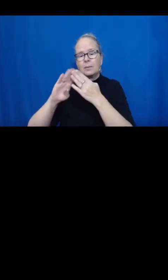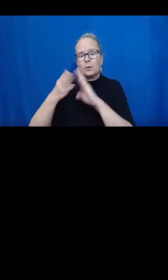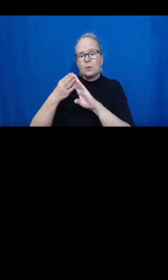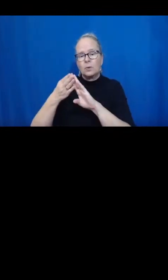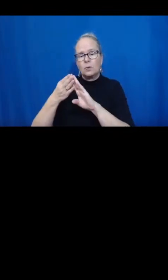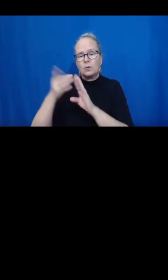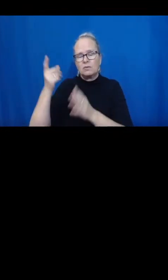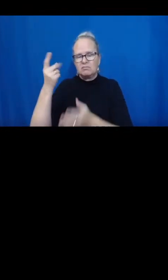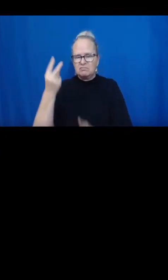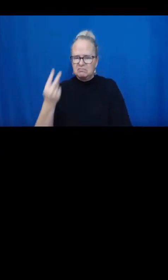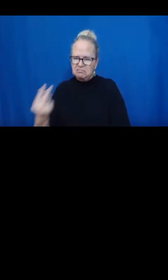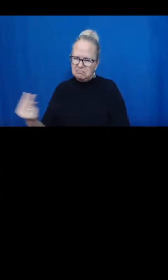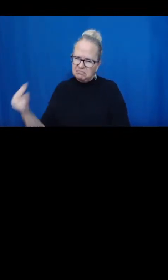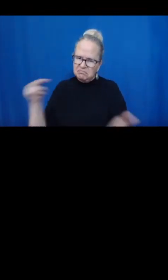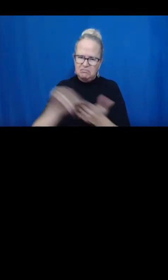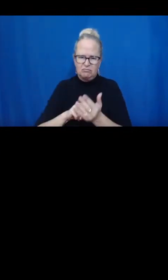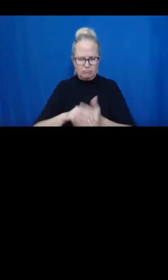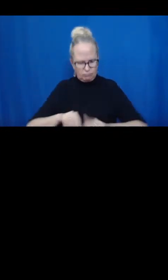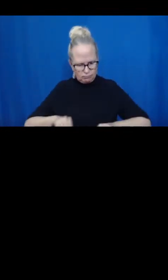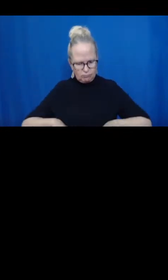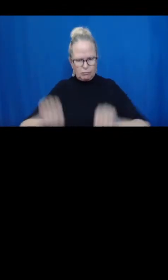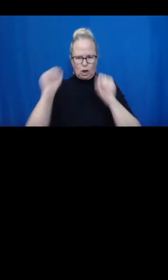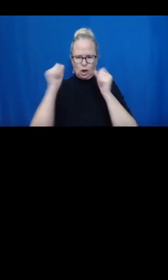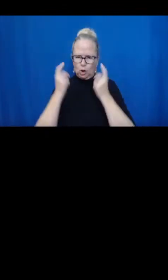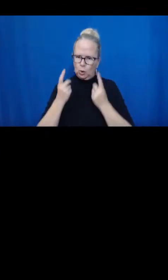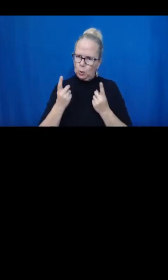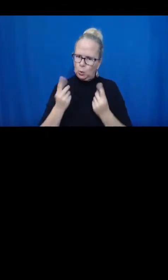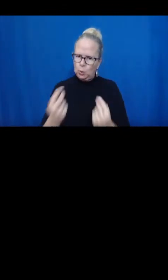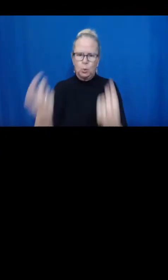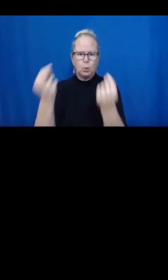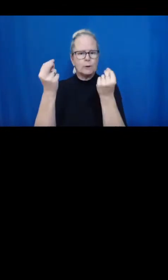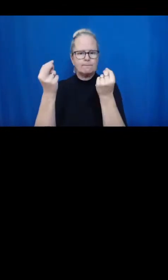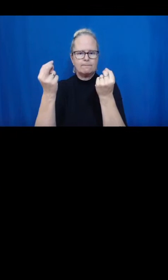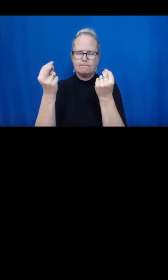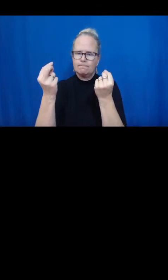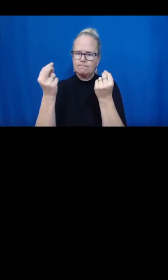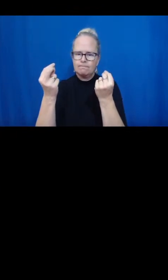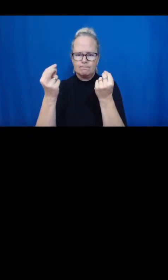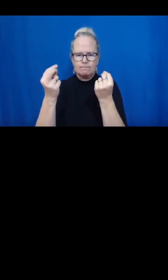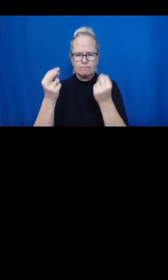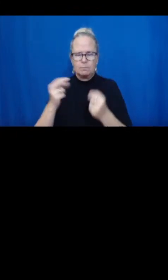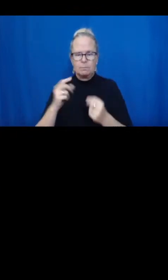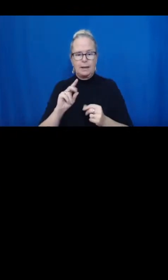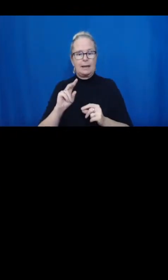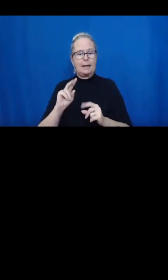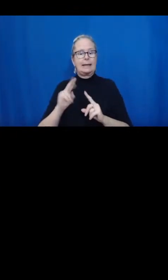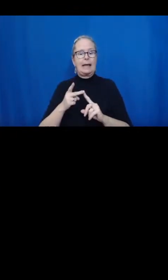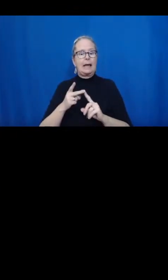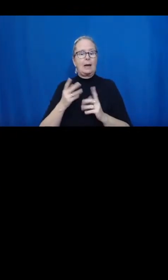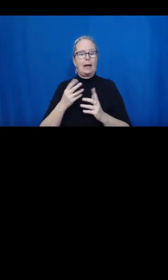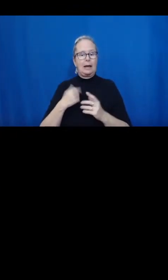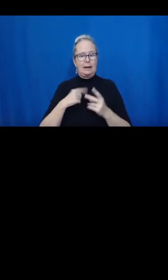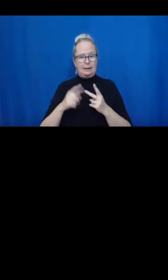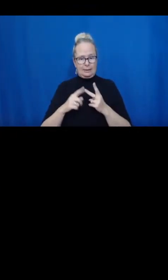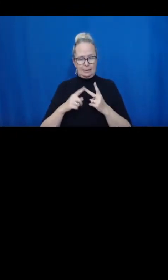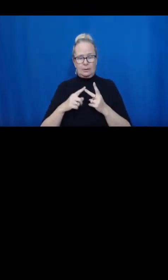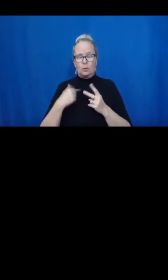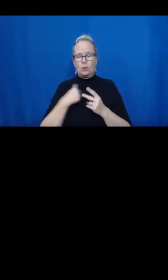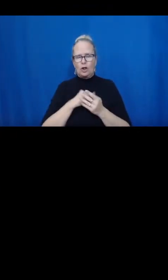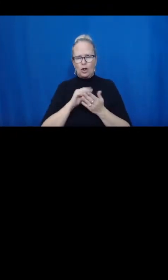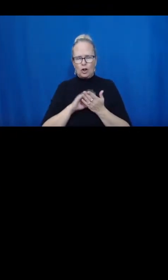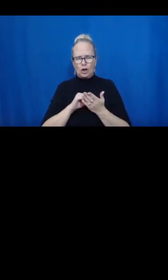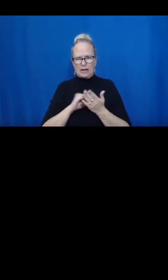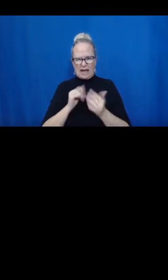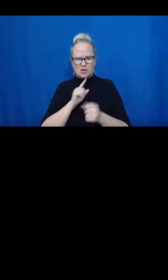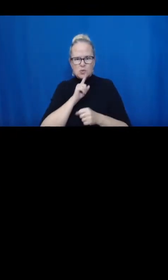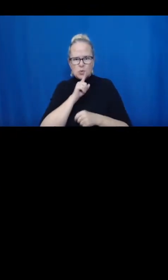time, and I think the public doesn't maybe appreciate that as much as we would like them to.